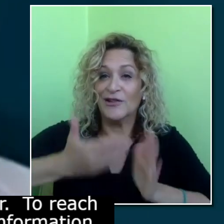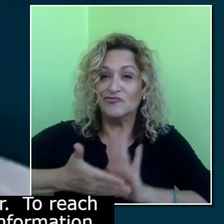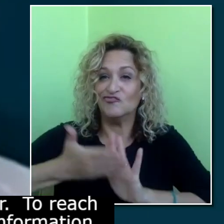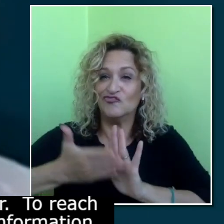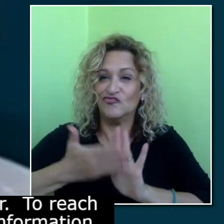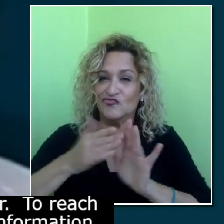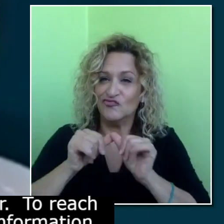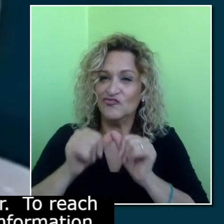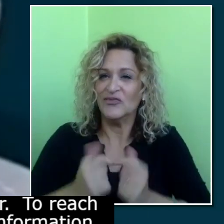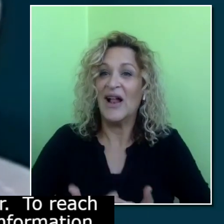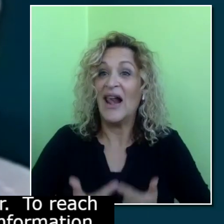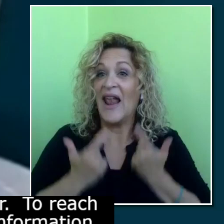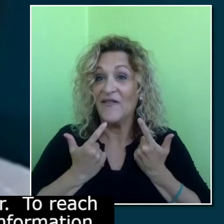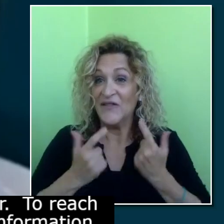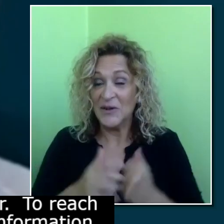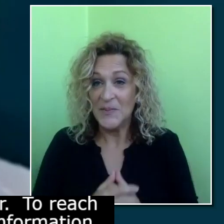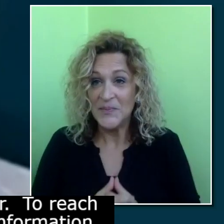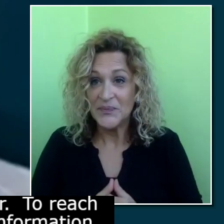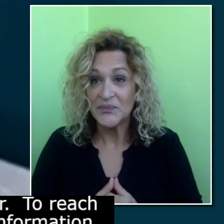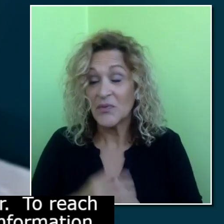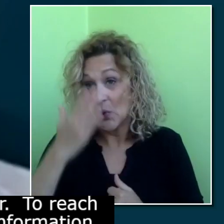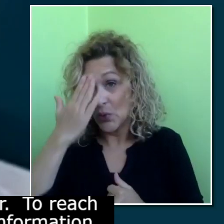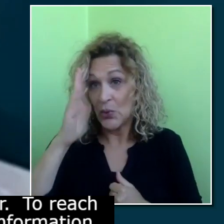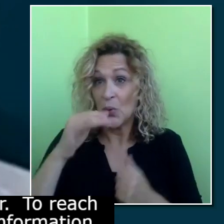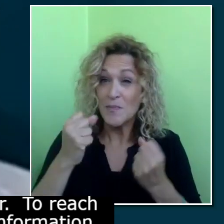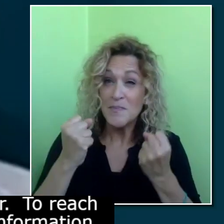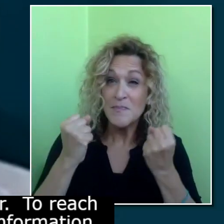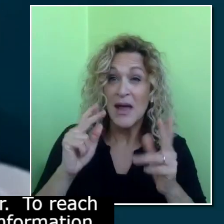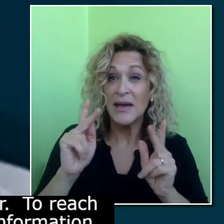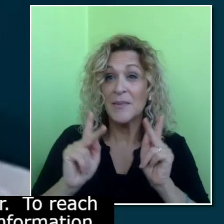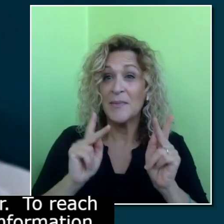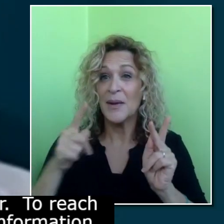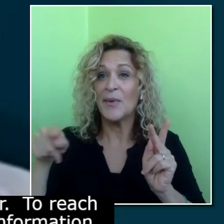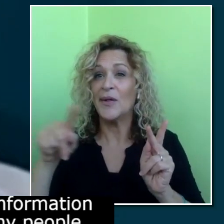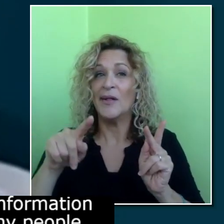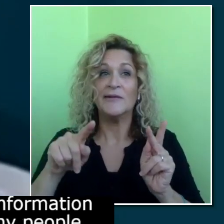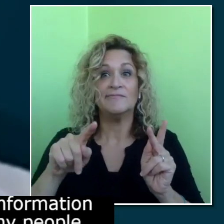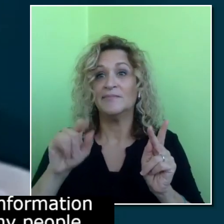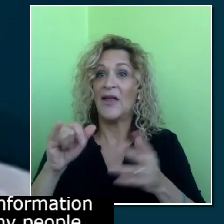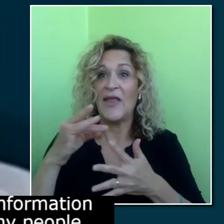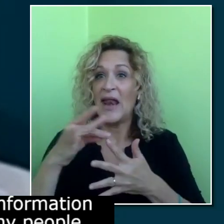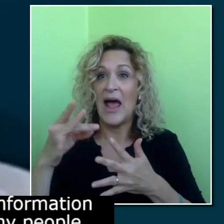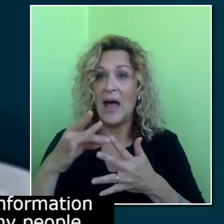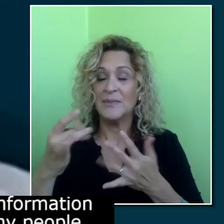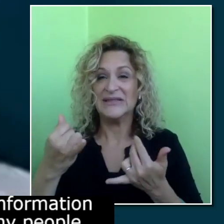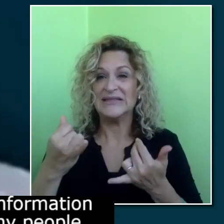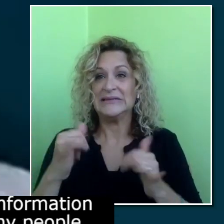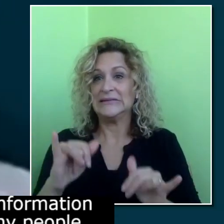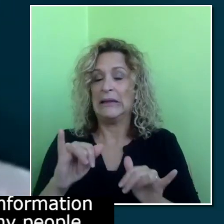Yet, for many people, too many people, this option remains